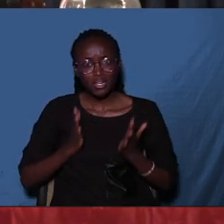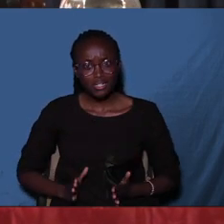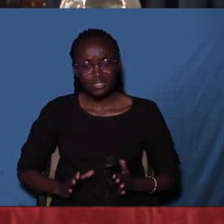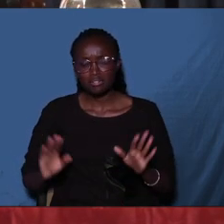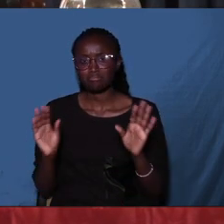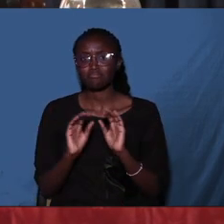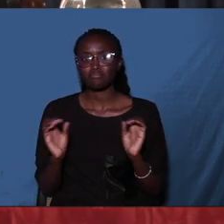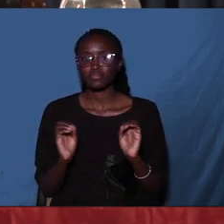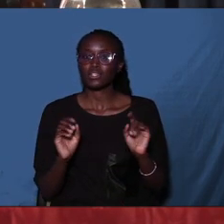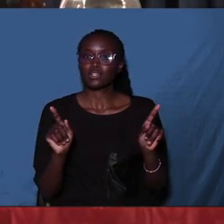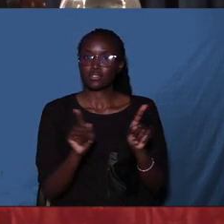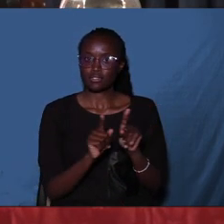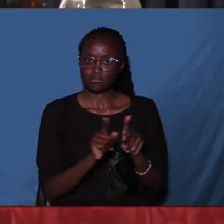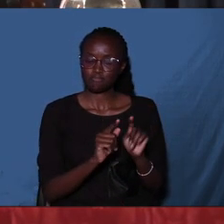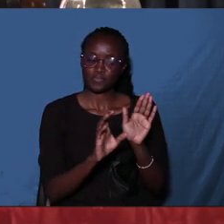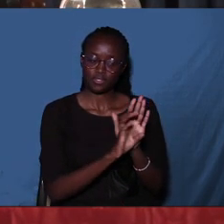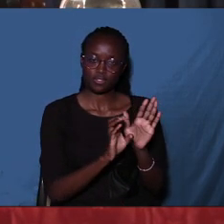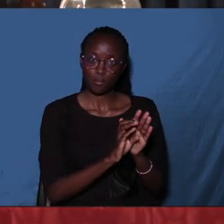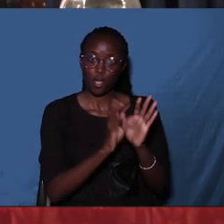station, you will not become a policeman.